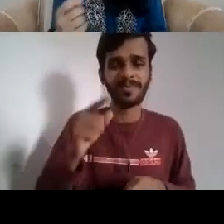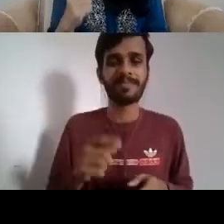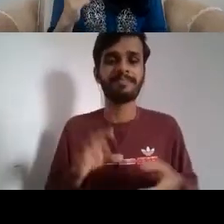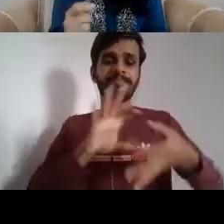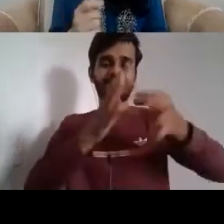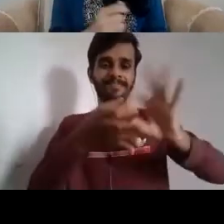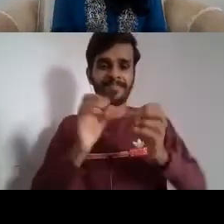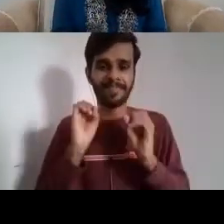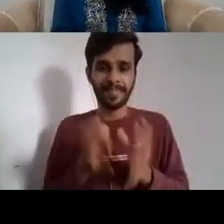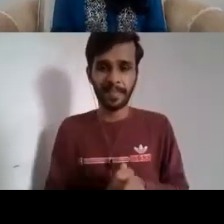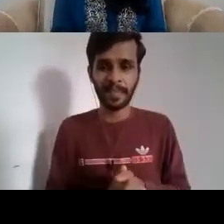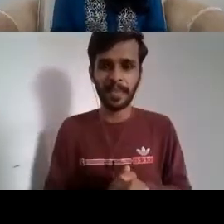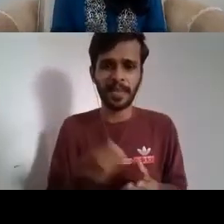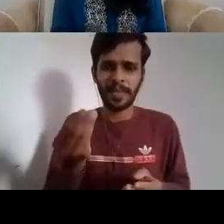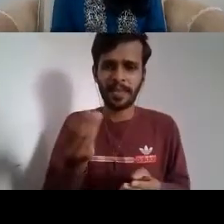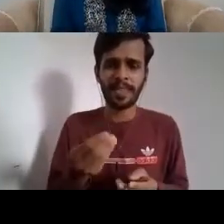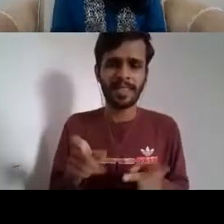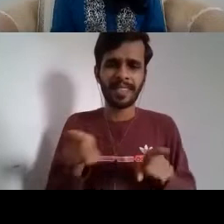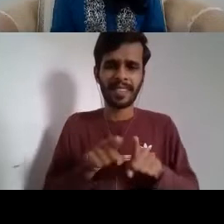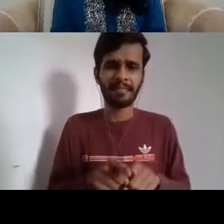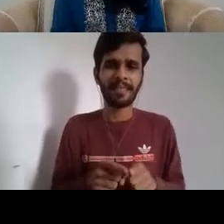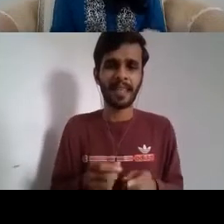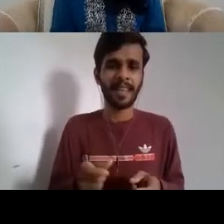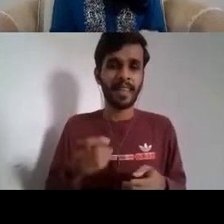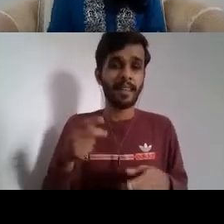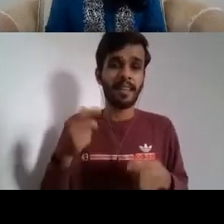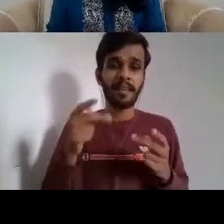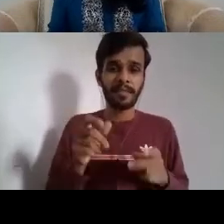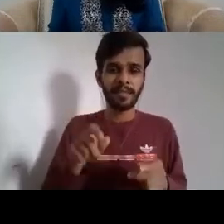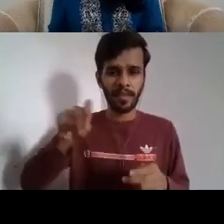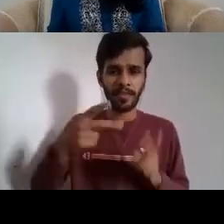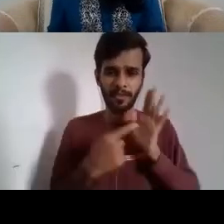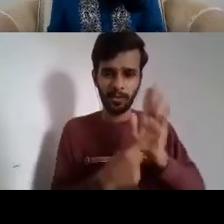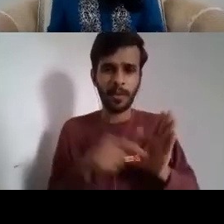Let's see a rare clip of Ravi Shankar cherishing those memories.